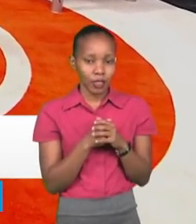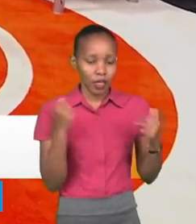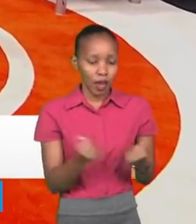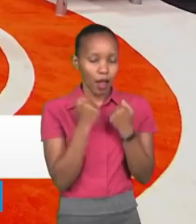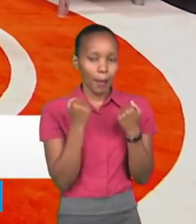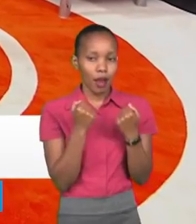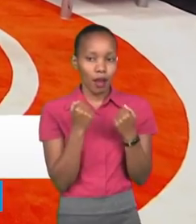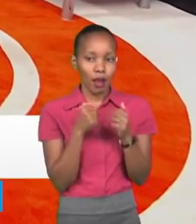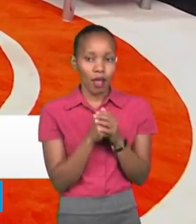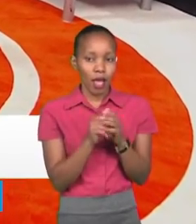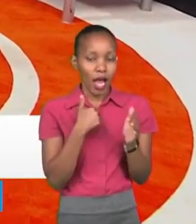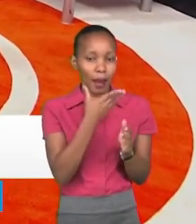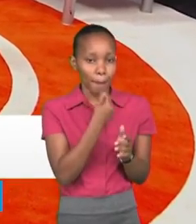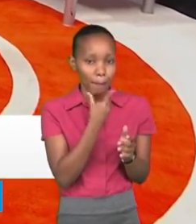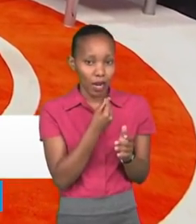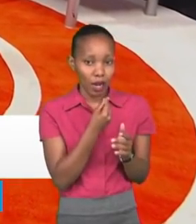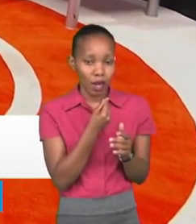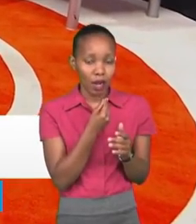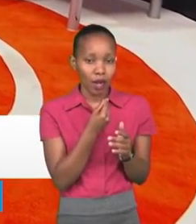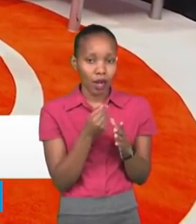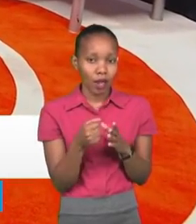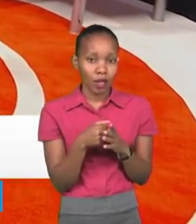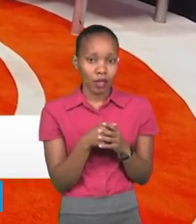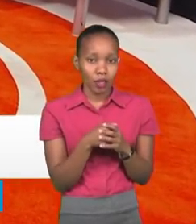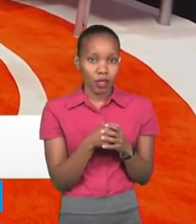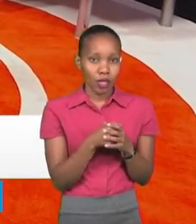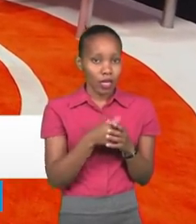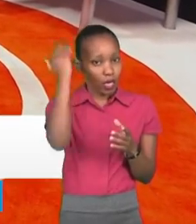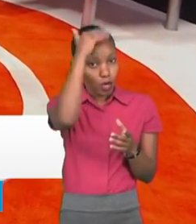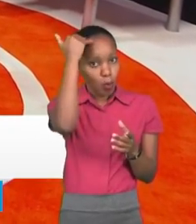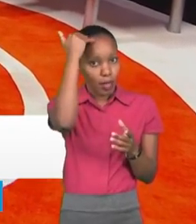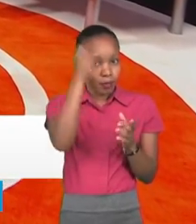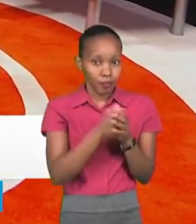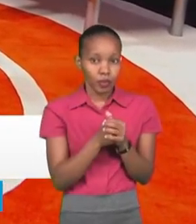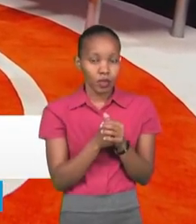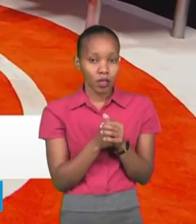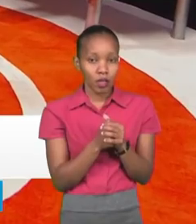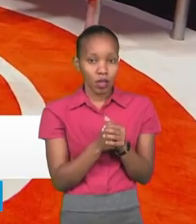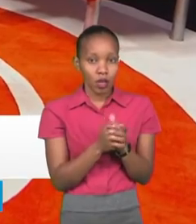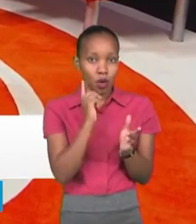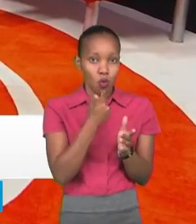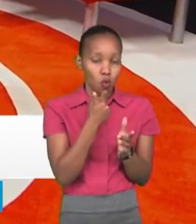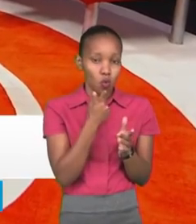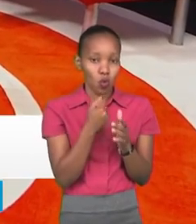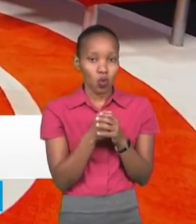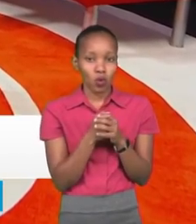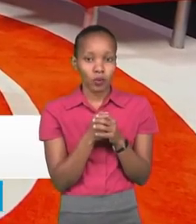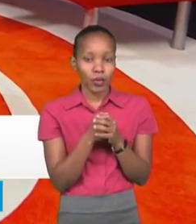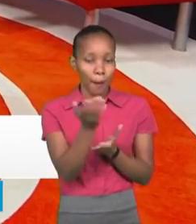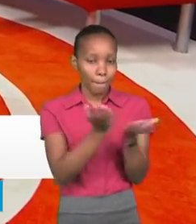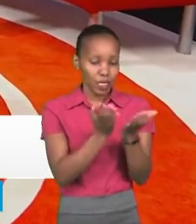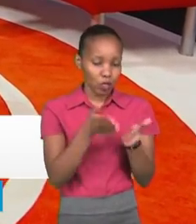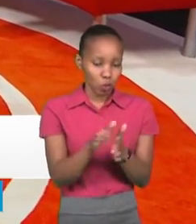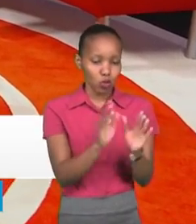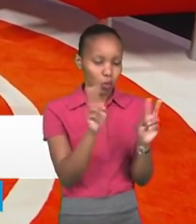that there was a gentleman who was in Dubai who happened to have been scouting for business